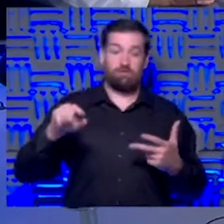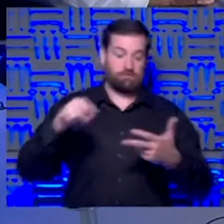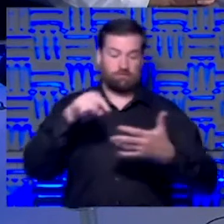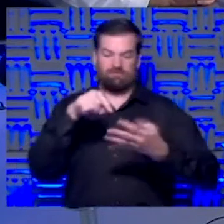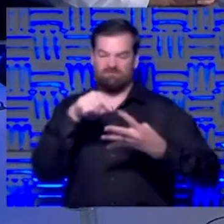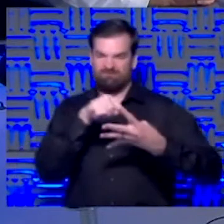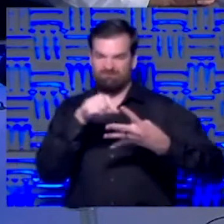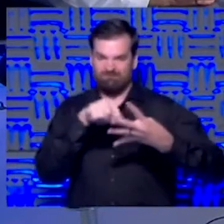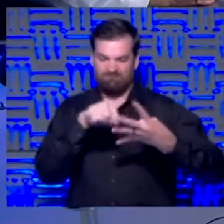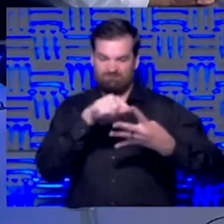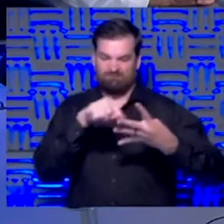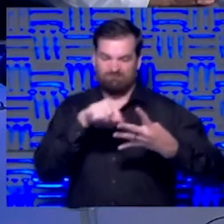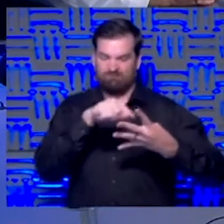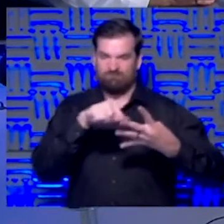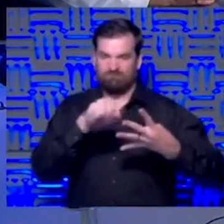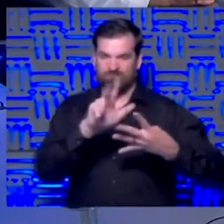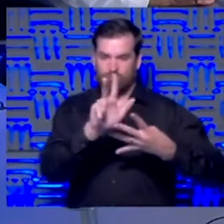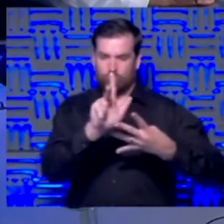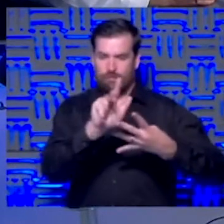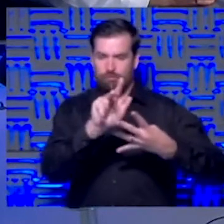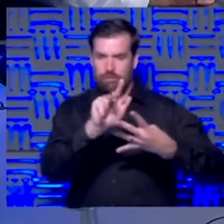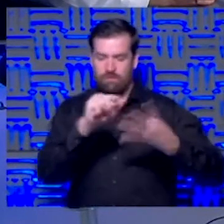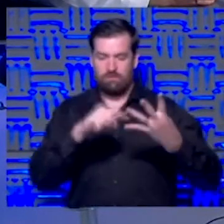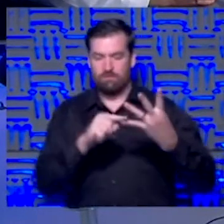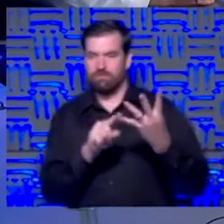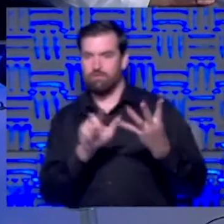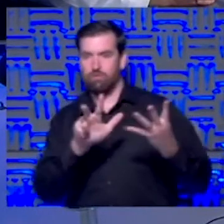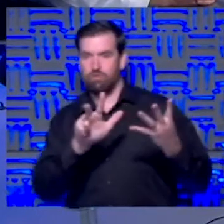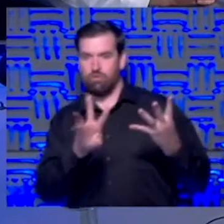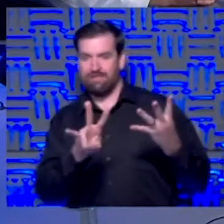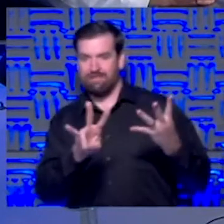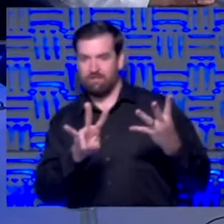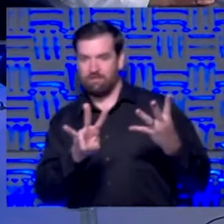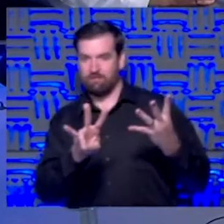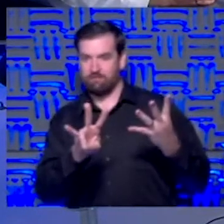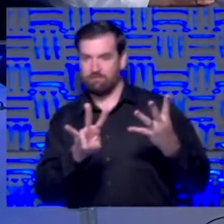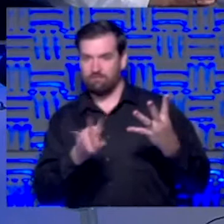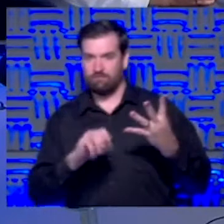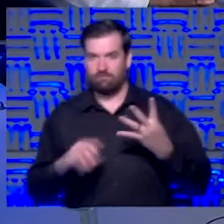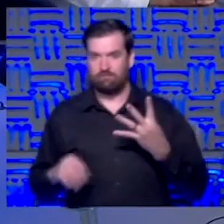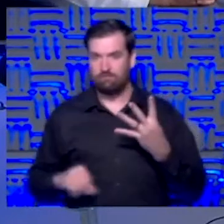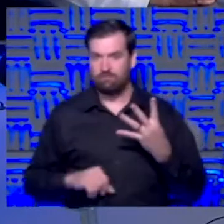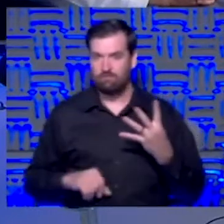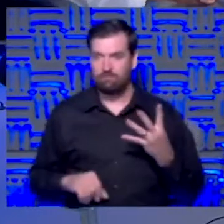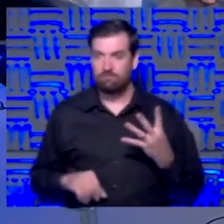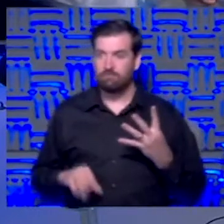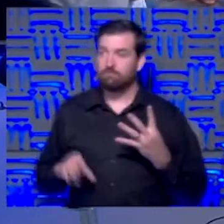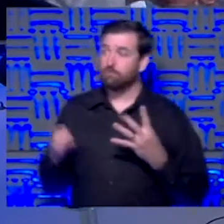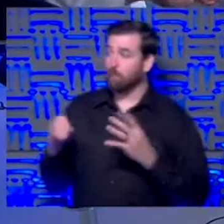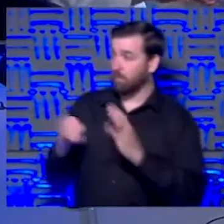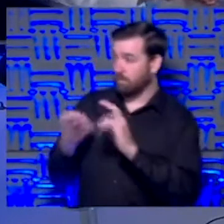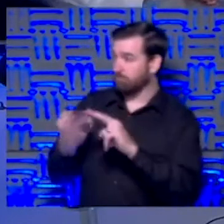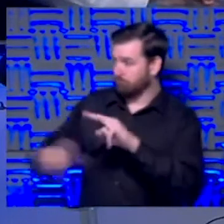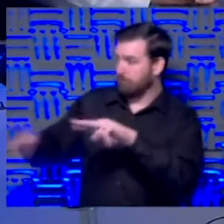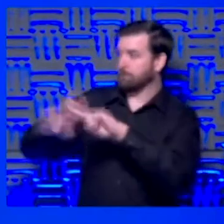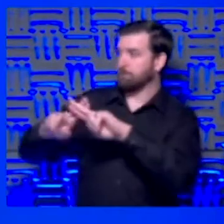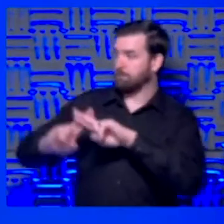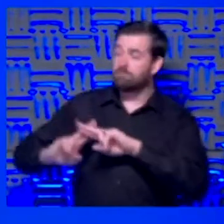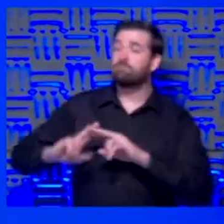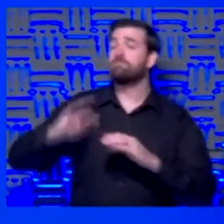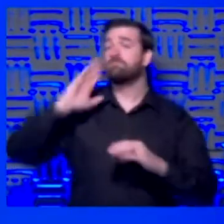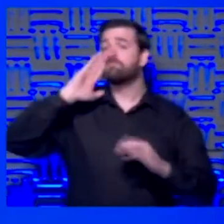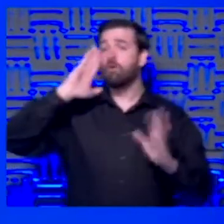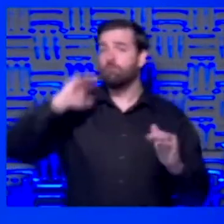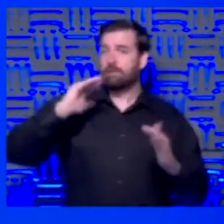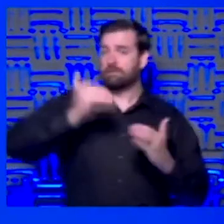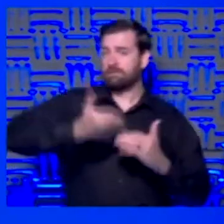weeks, it was 23. The last 2 weeks was 37, was the average. So it went up, and hopefully, as we get into August now, we